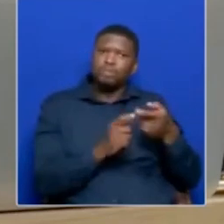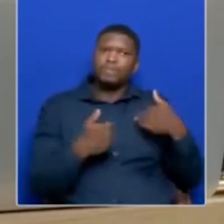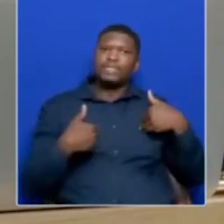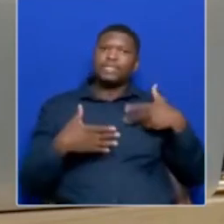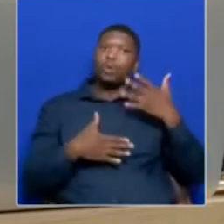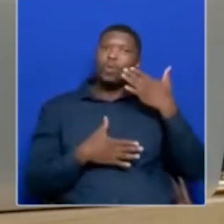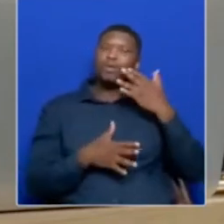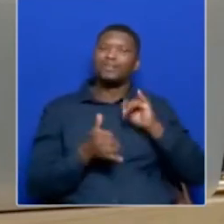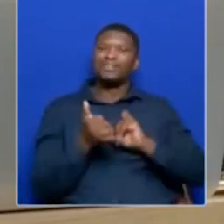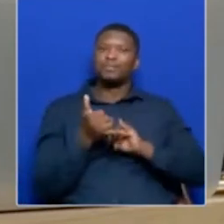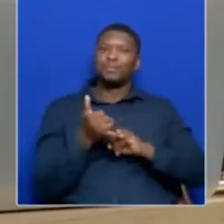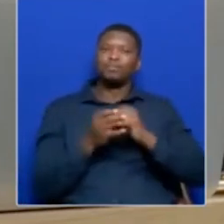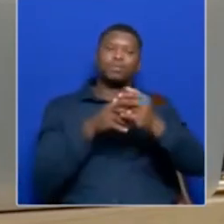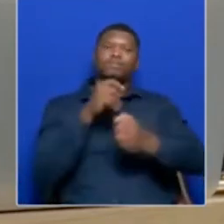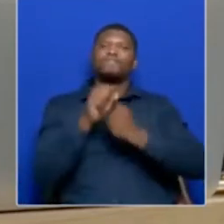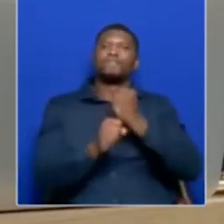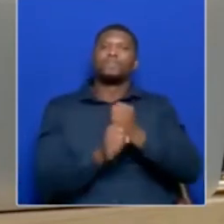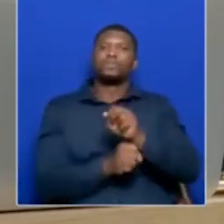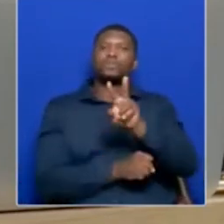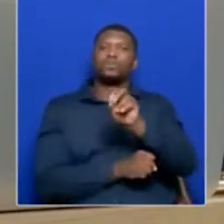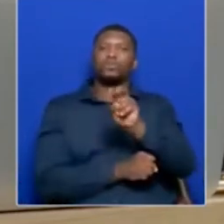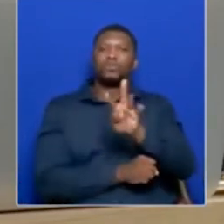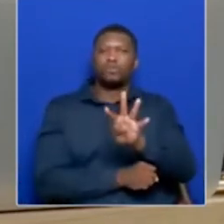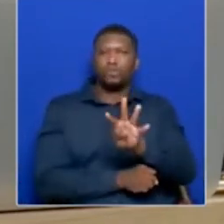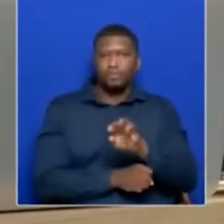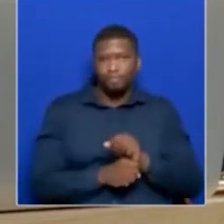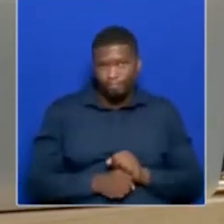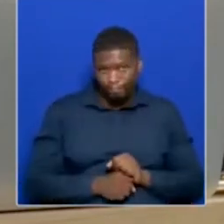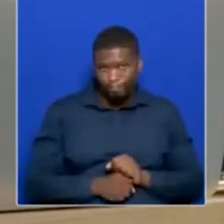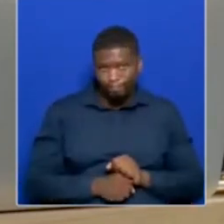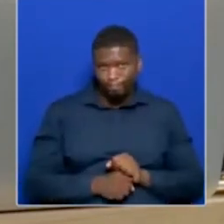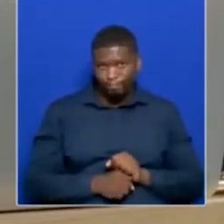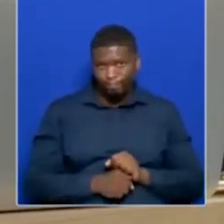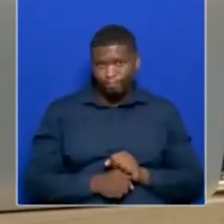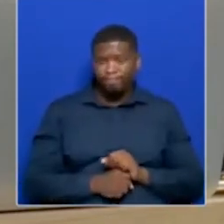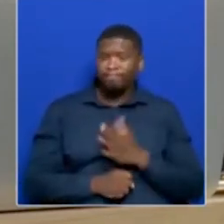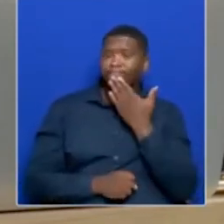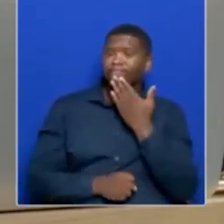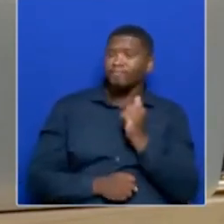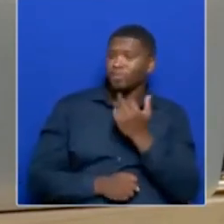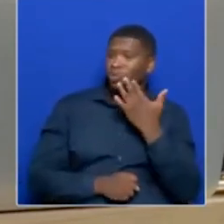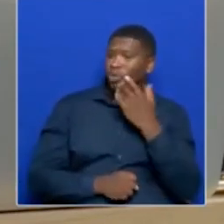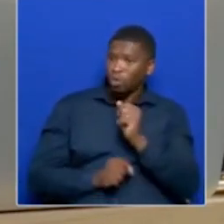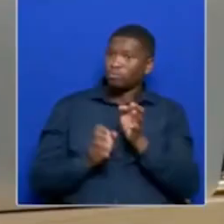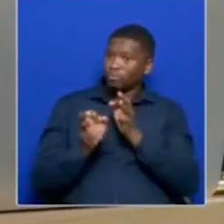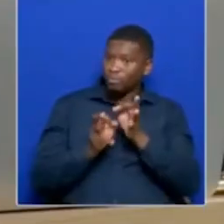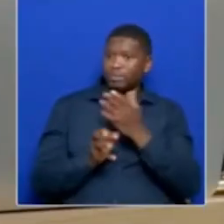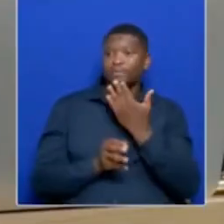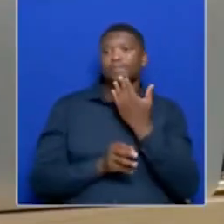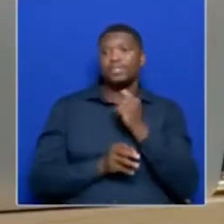2024. And as you do so, please be mindful not to disclose your identity.